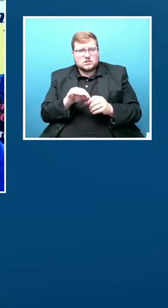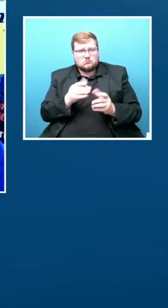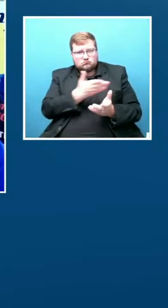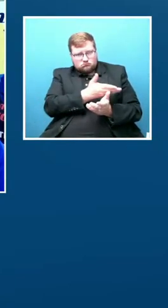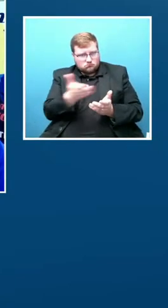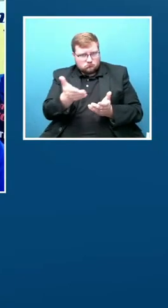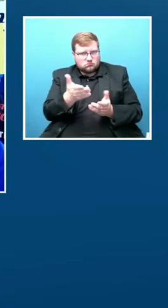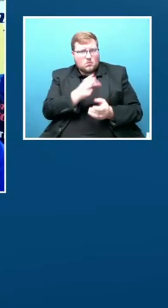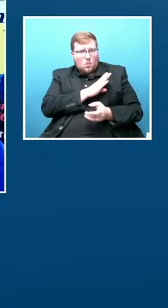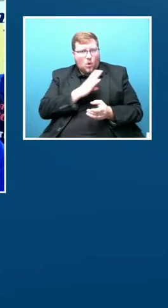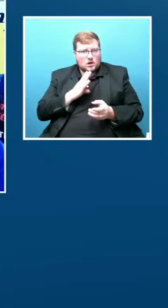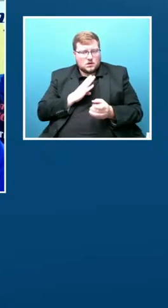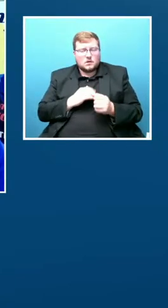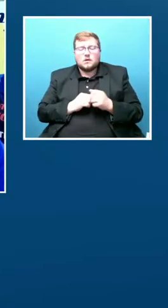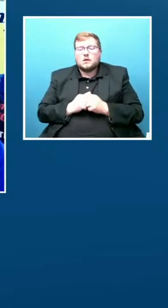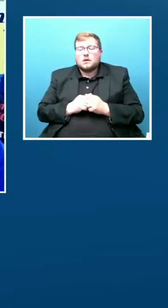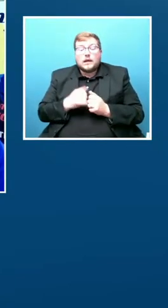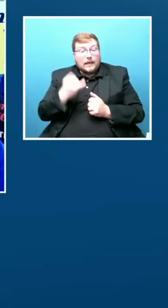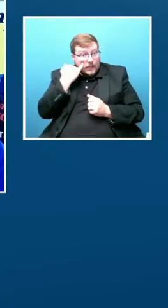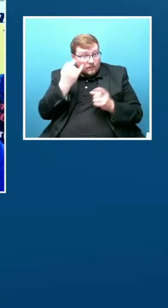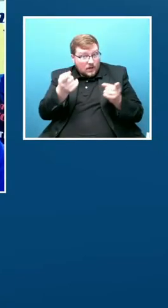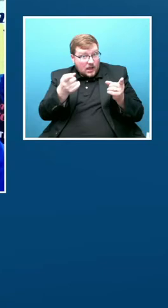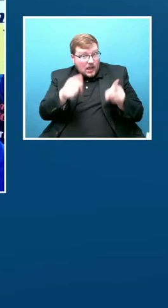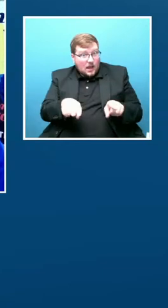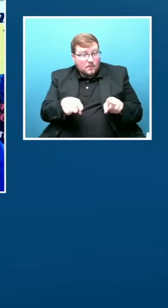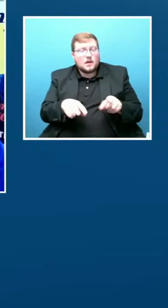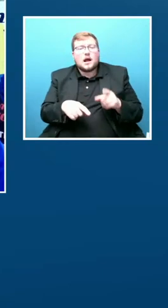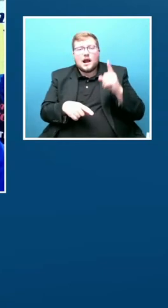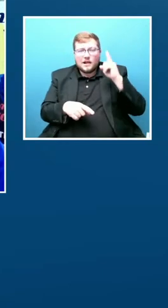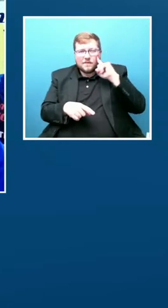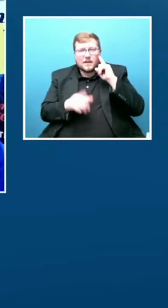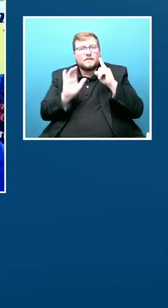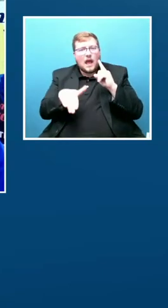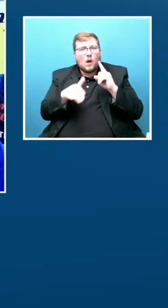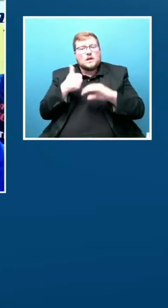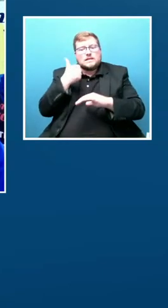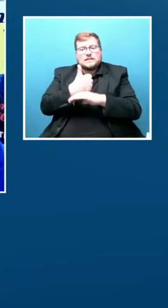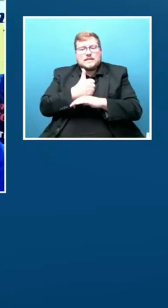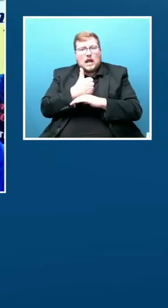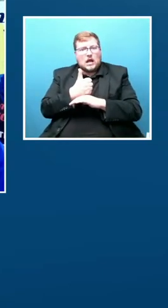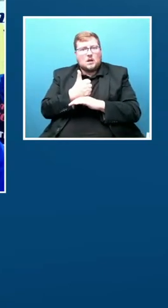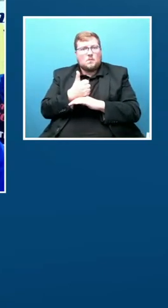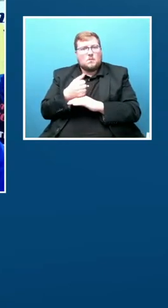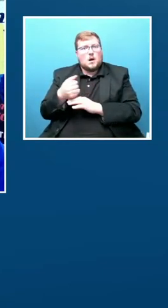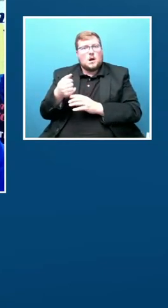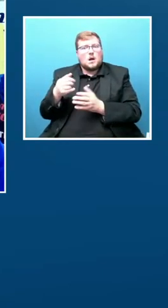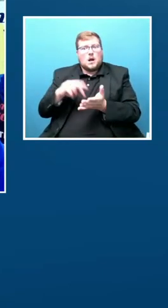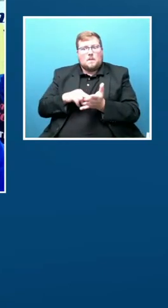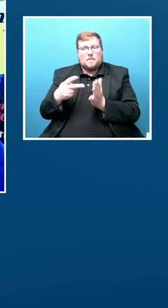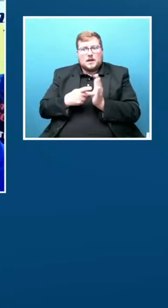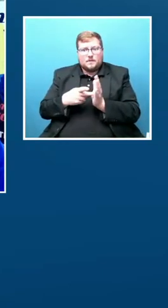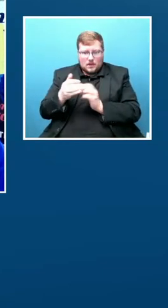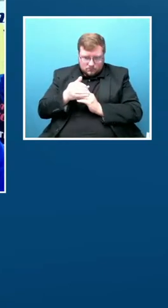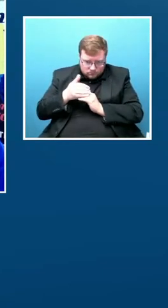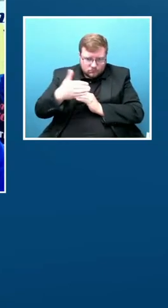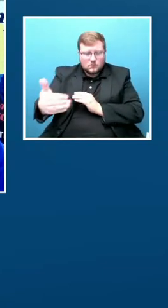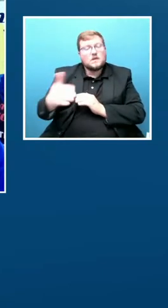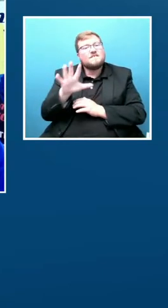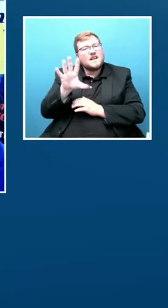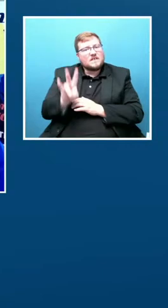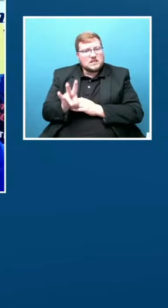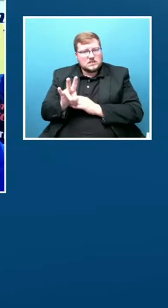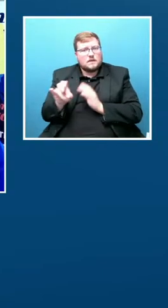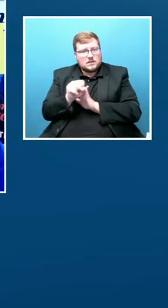officers. If that happened, I think that would create a precedence for all 57 states and